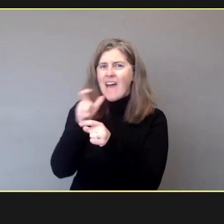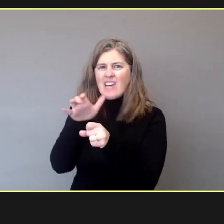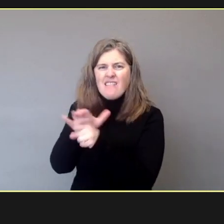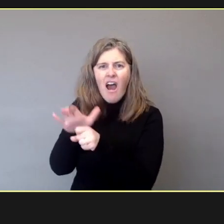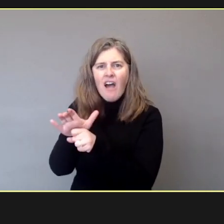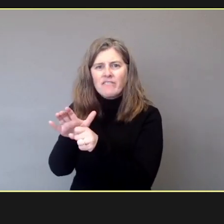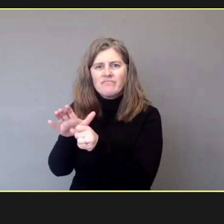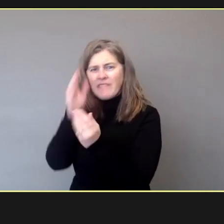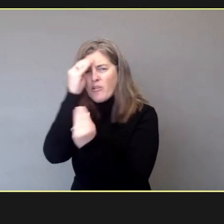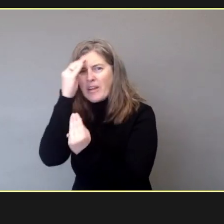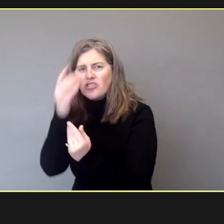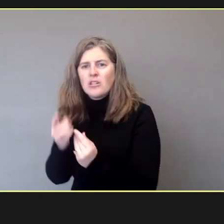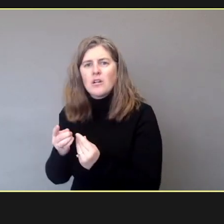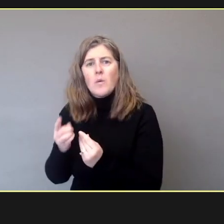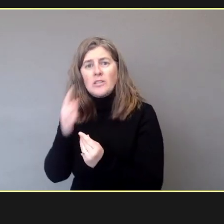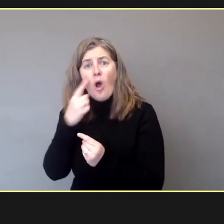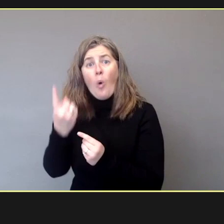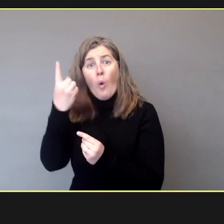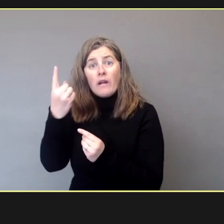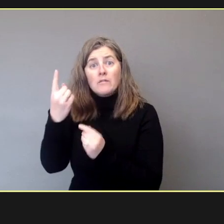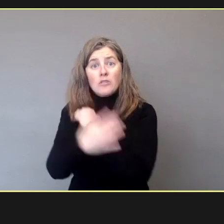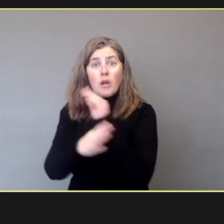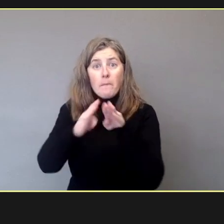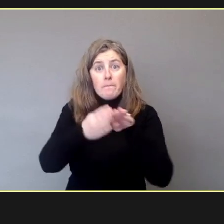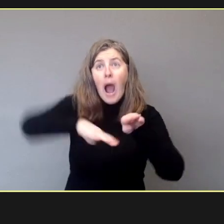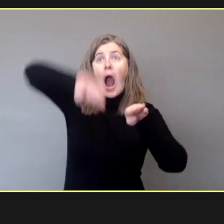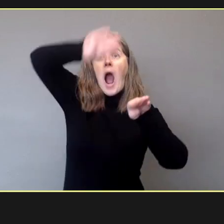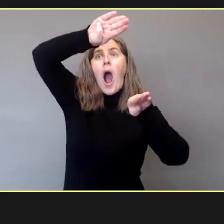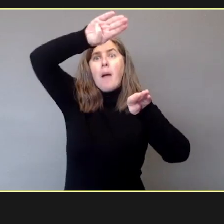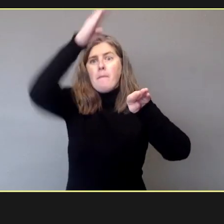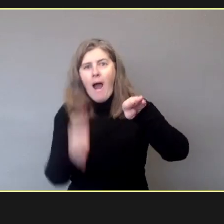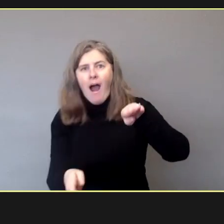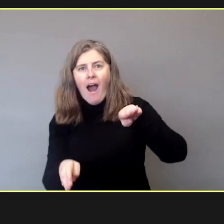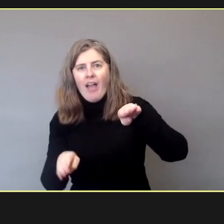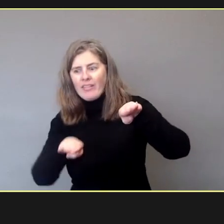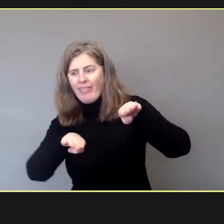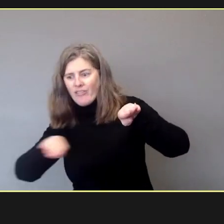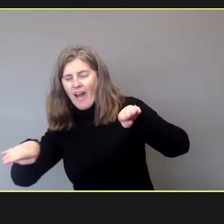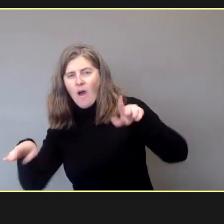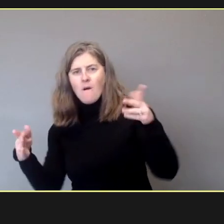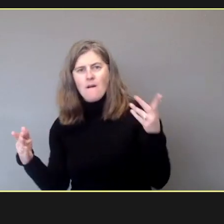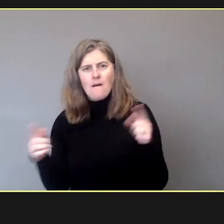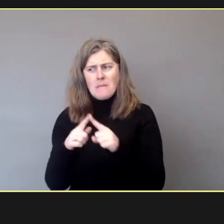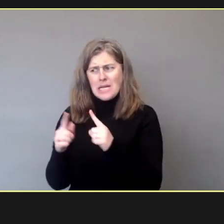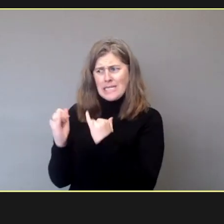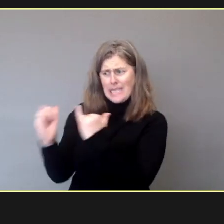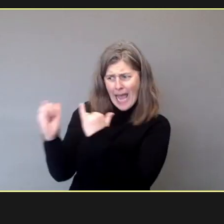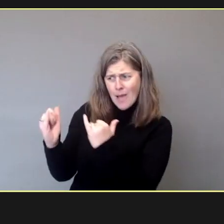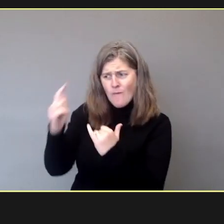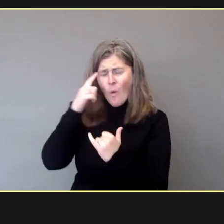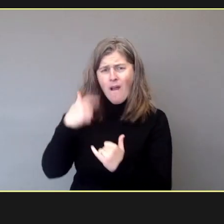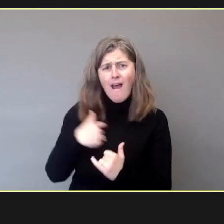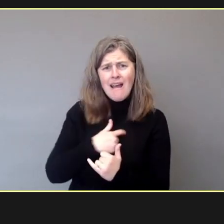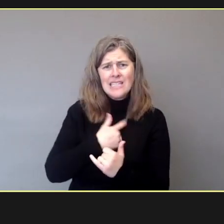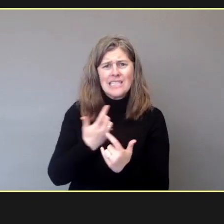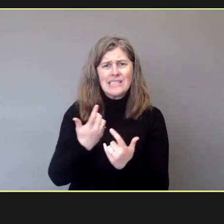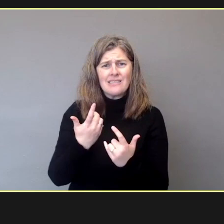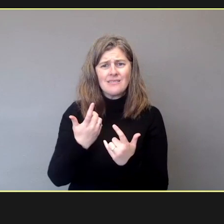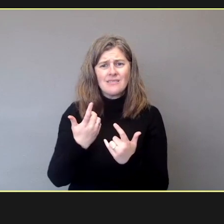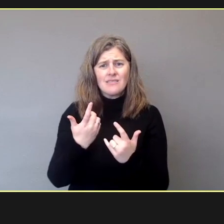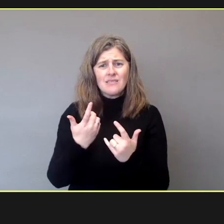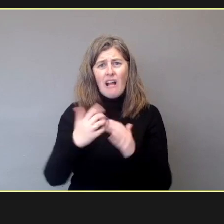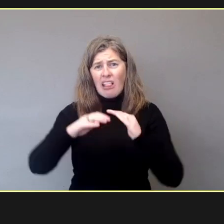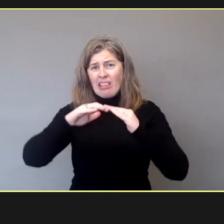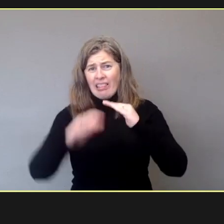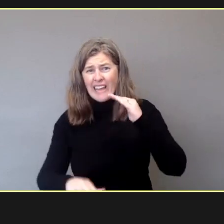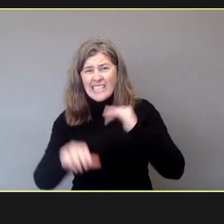way up there. We saw it come way back down and then level out. But I don't know if that's going to level at less than 10 cases a day, Chris,